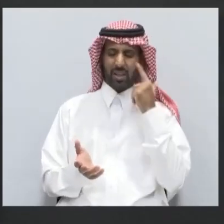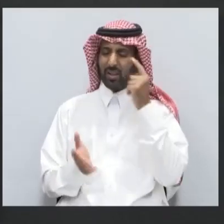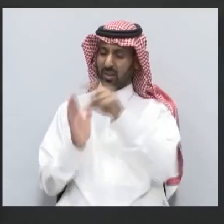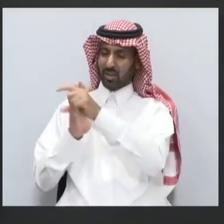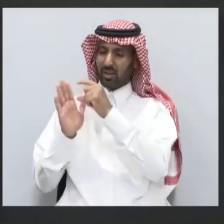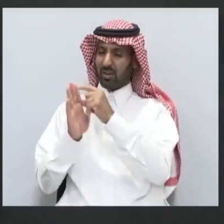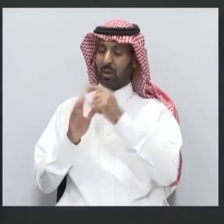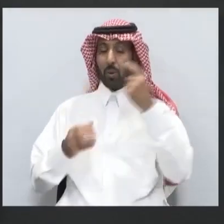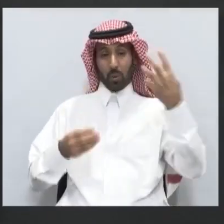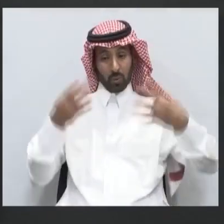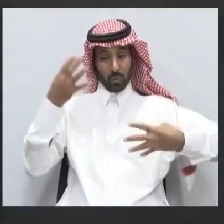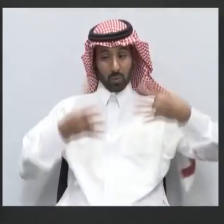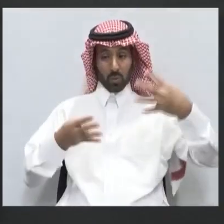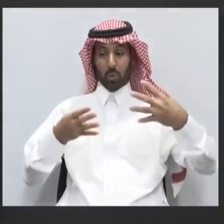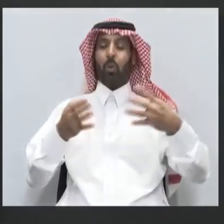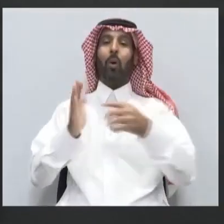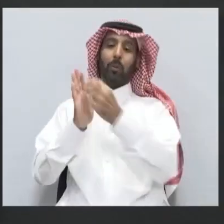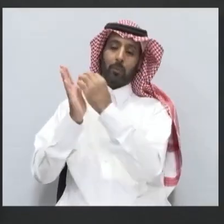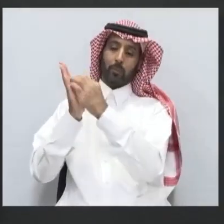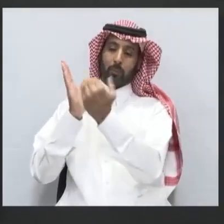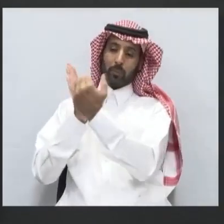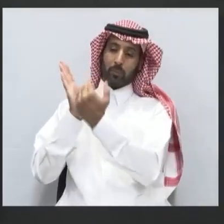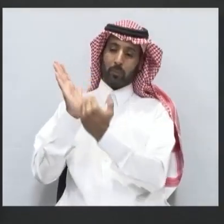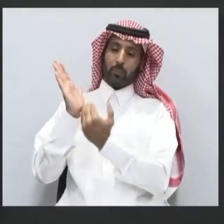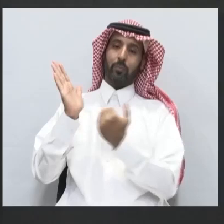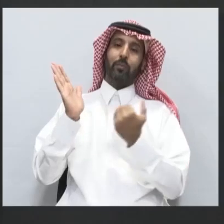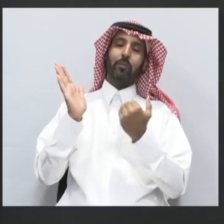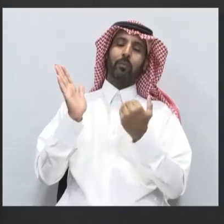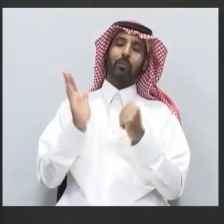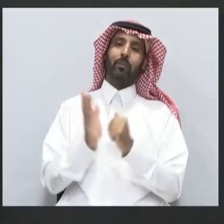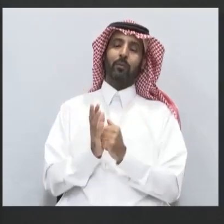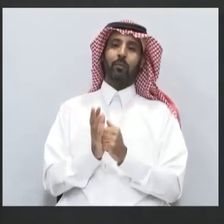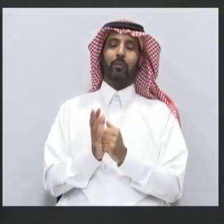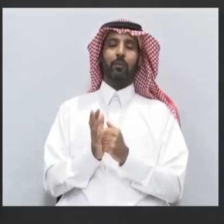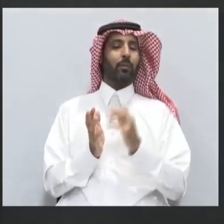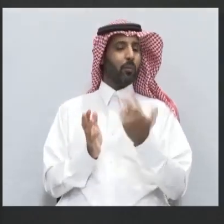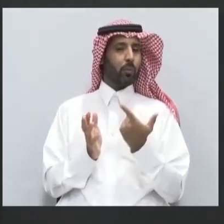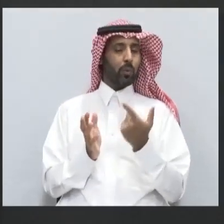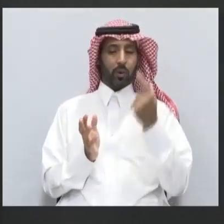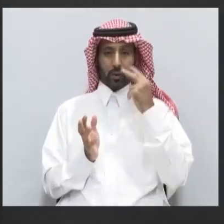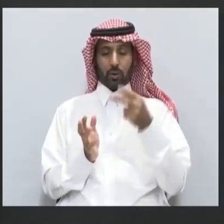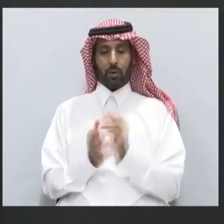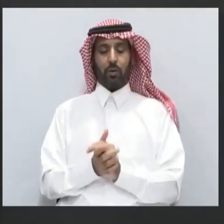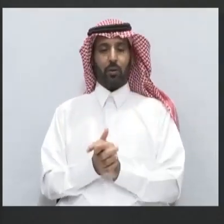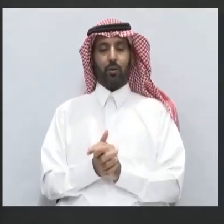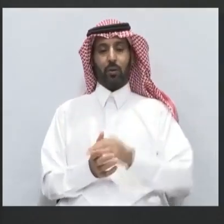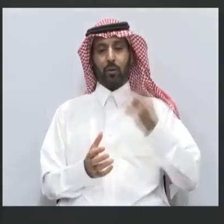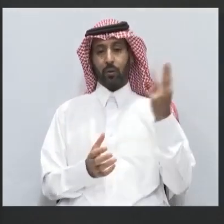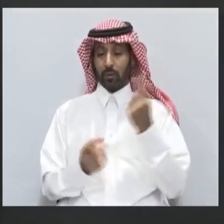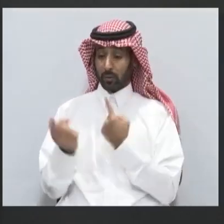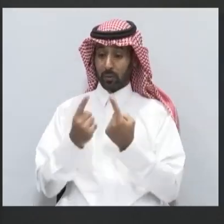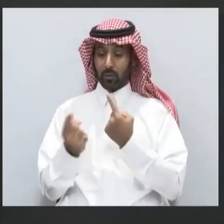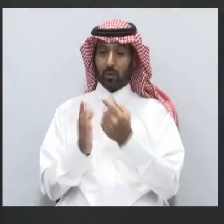headline matches with the article? We'll be matching the headlines with the article, so pay attention. Number three, discuss